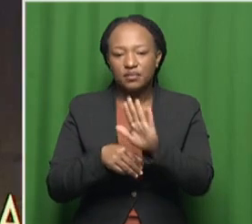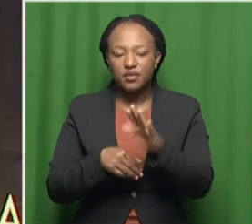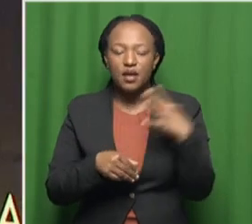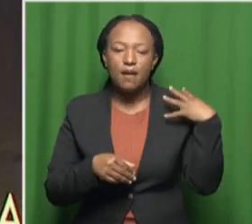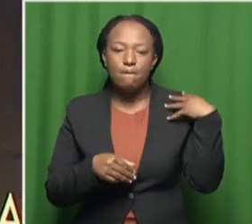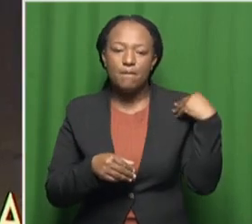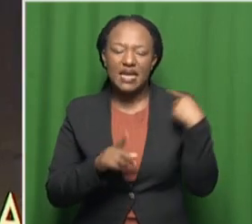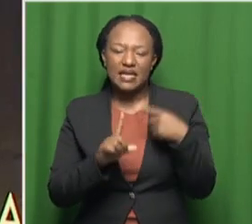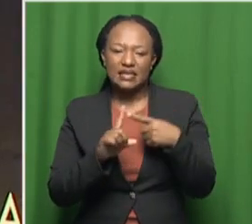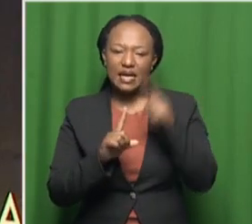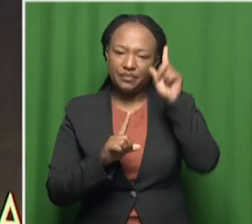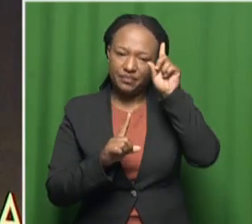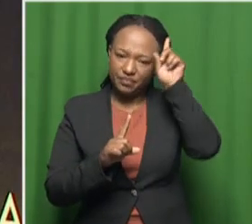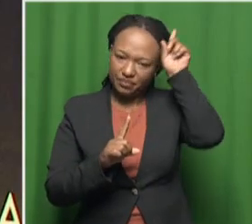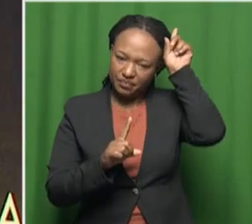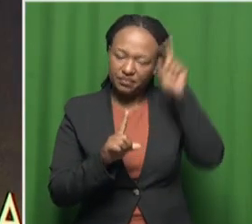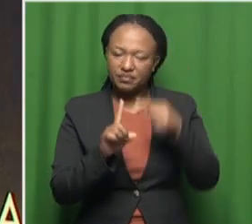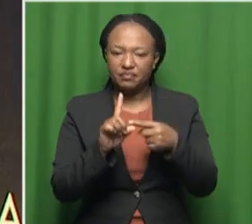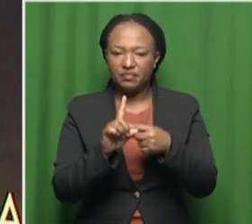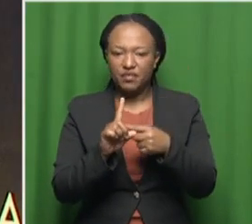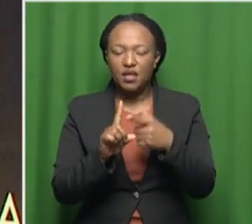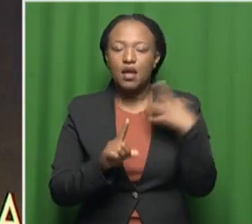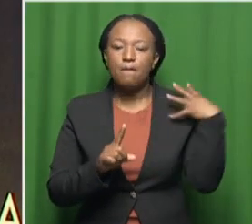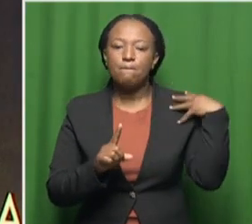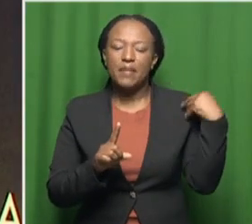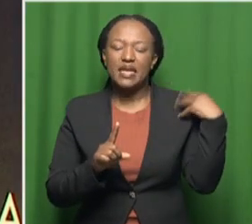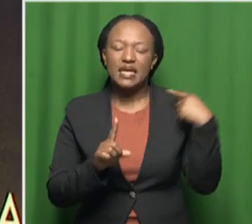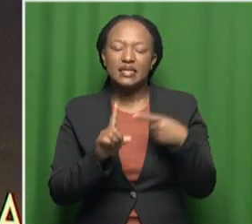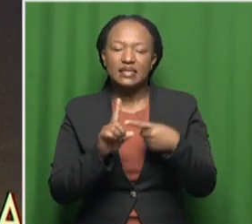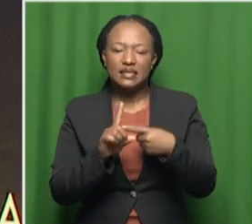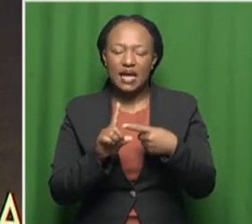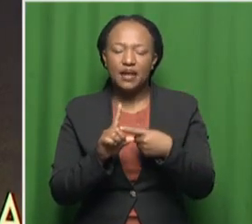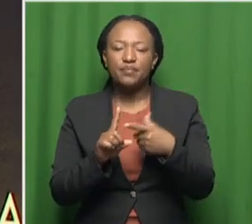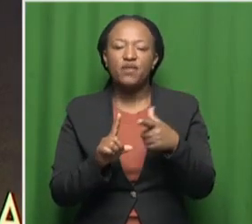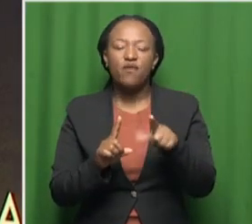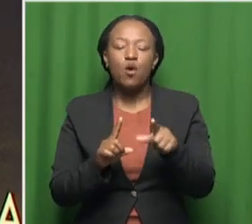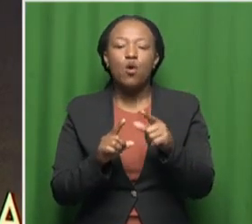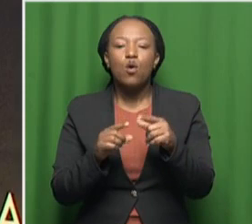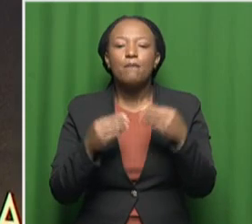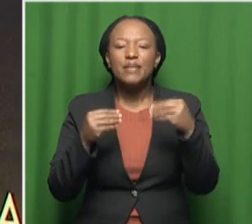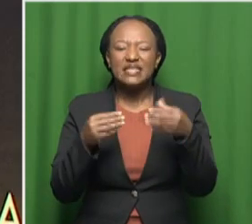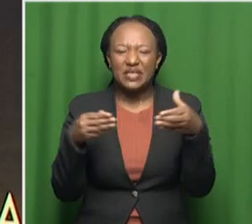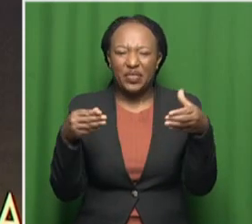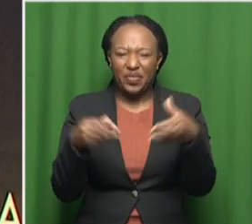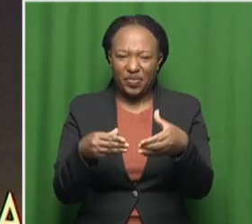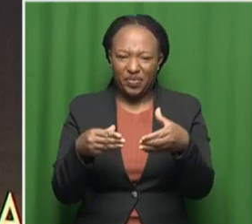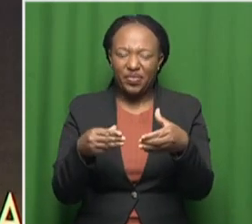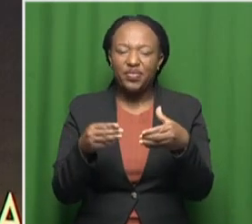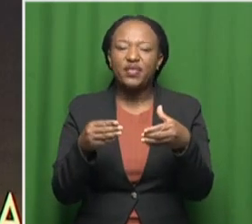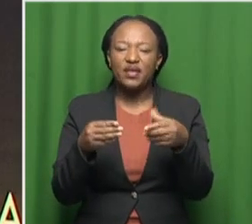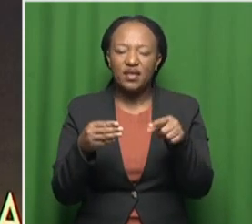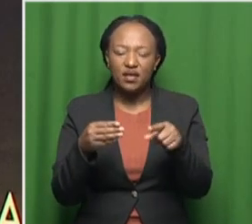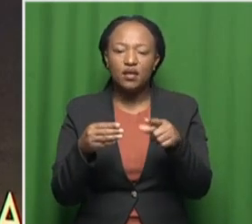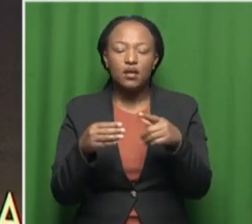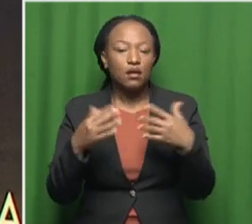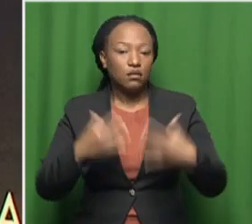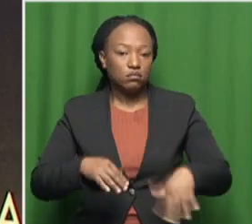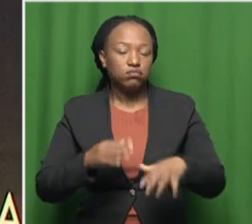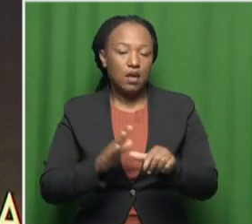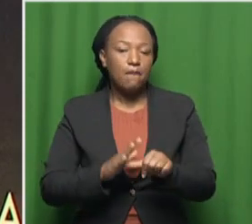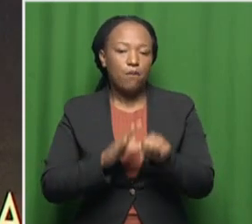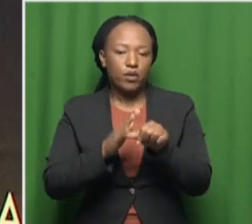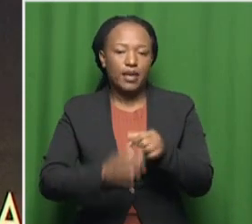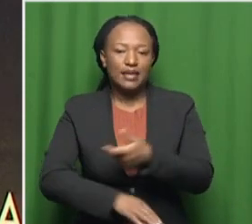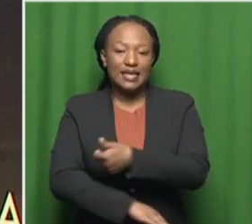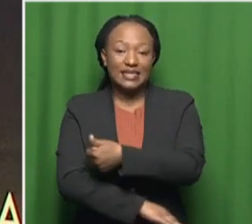Minister Stella Ndabeni-Abrahams, the Minister of Small Business Development in the country, and of course very important stakeholder in terms